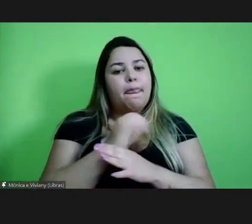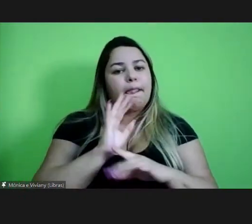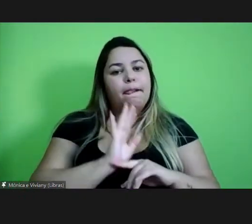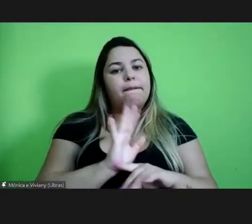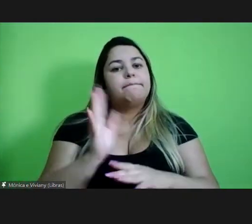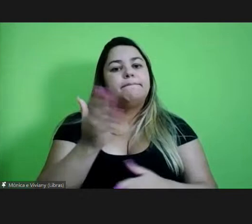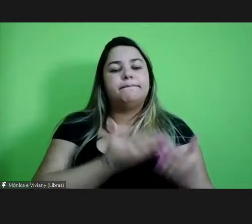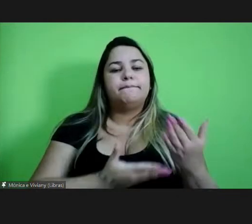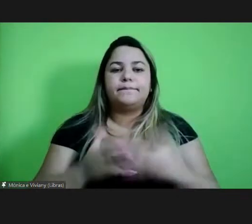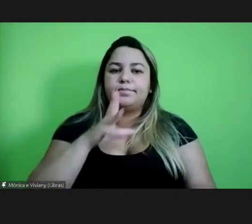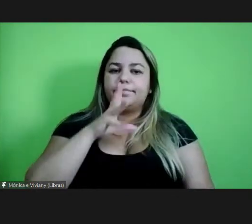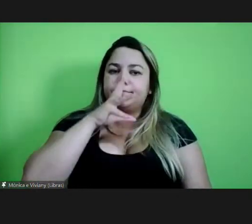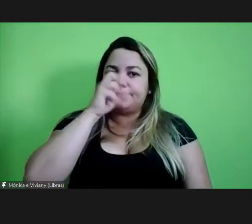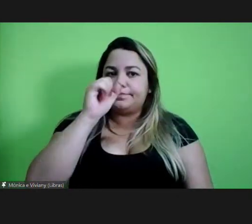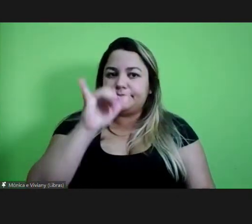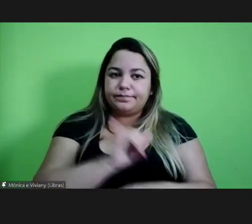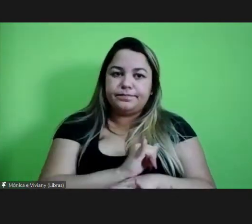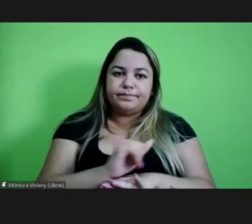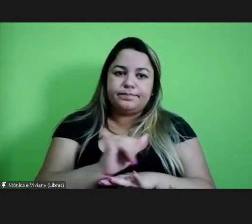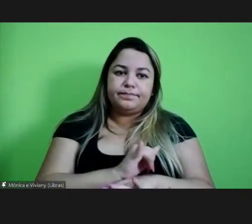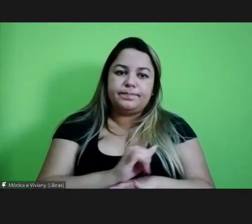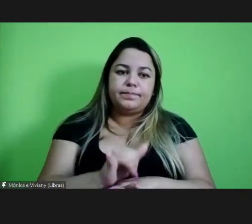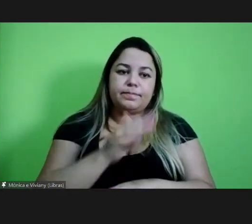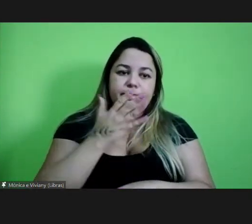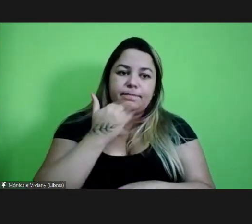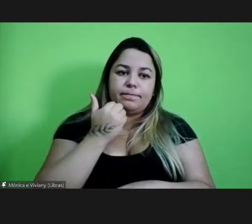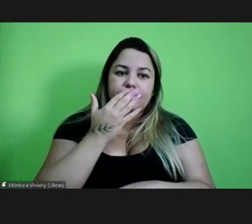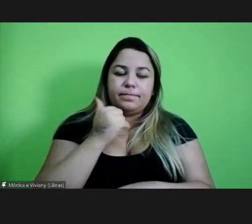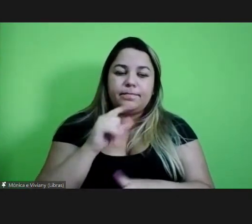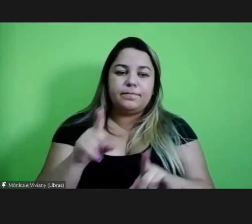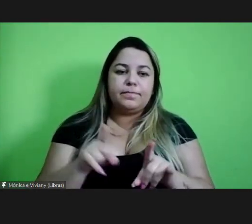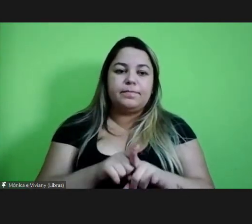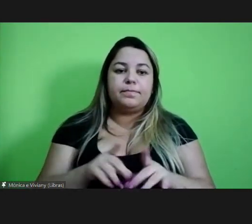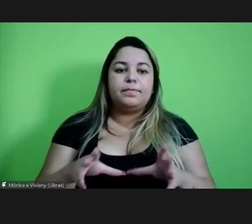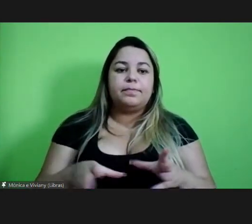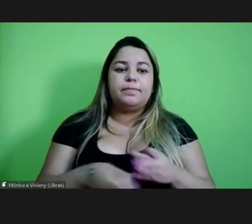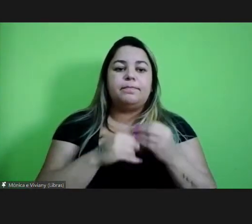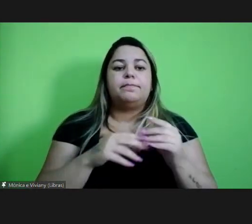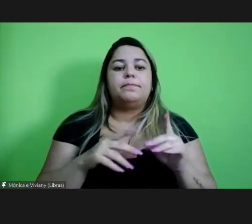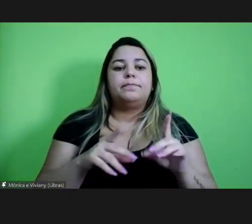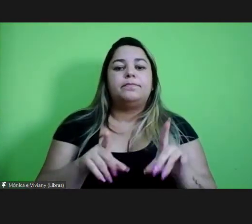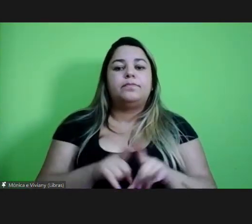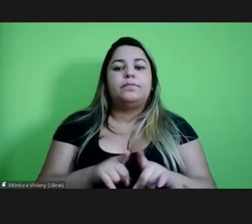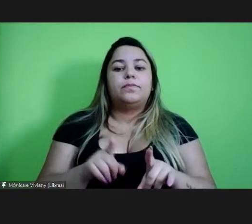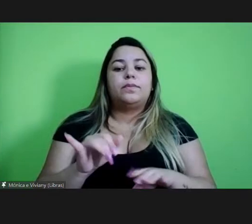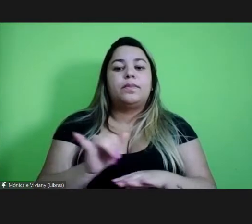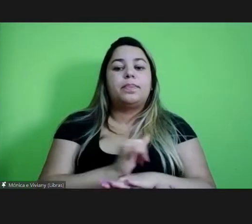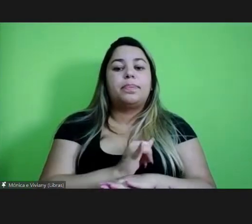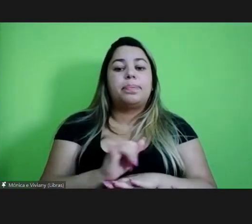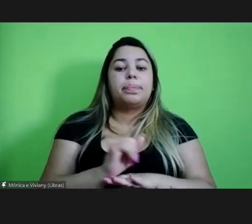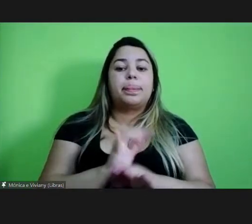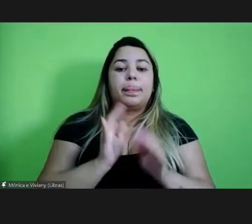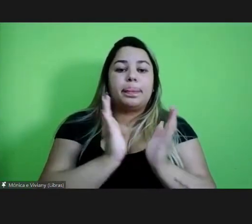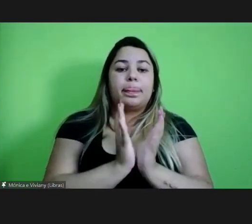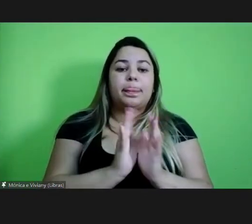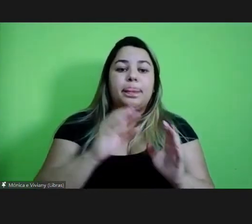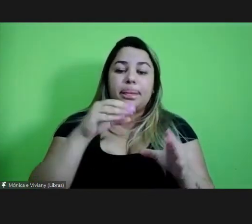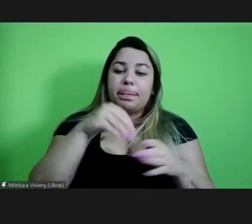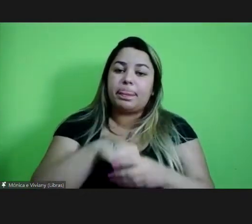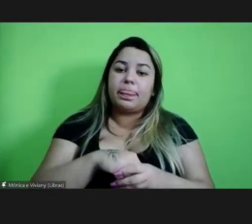then supporting and strengthening the strategies for food and nutrition so that we consolidate and incorporate the strategies within